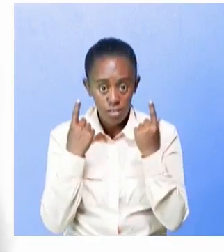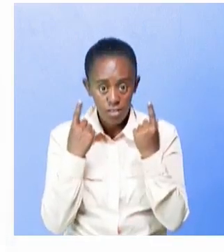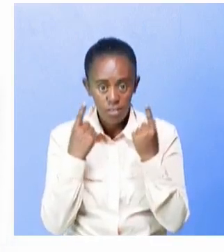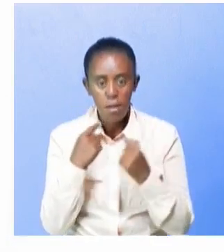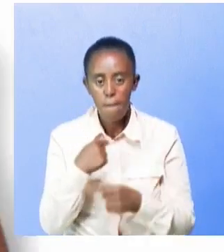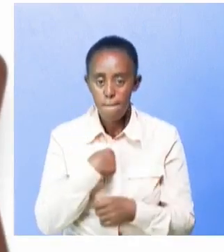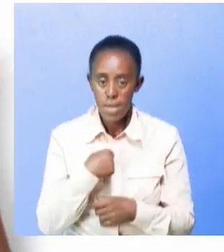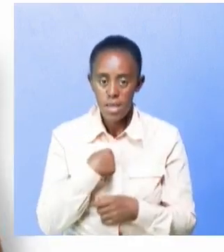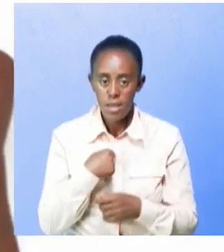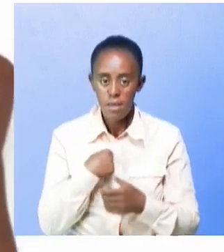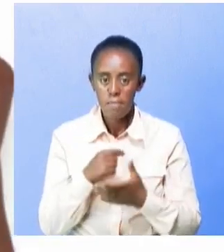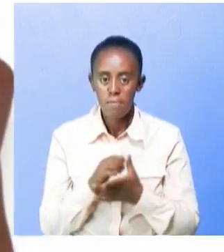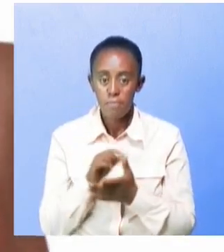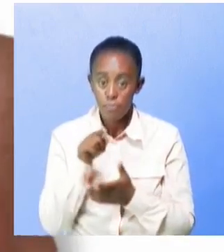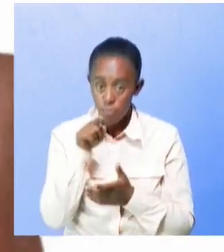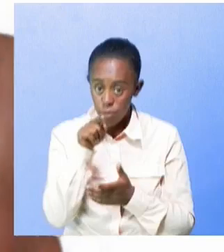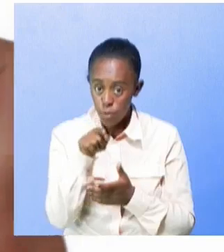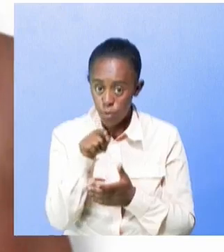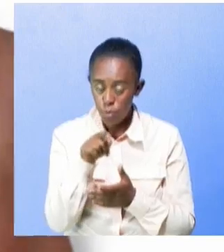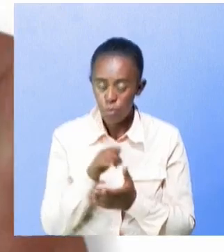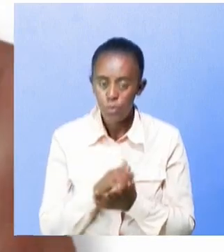me, you